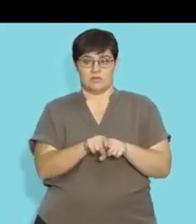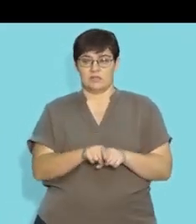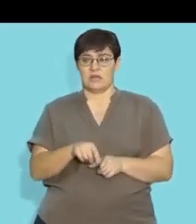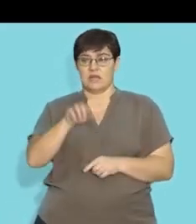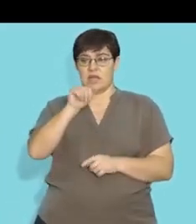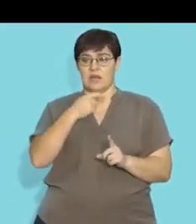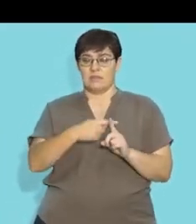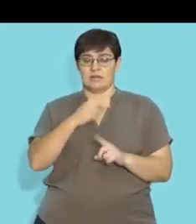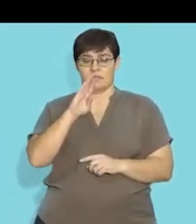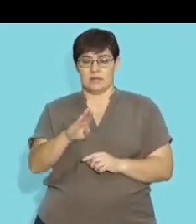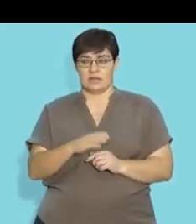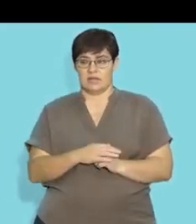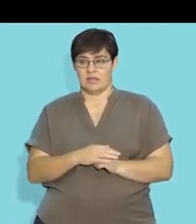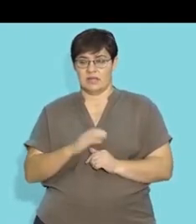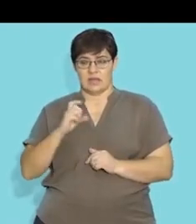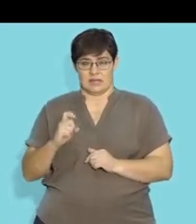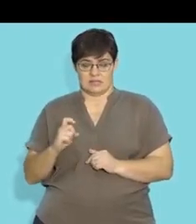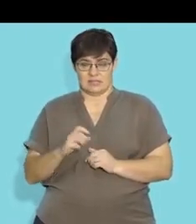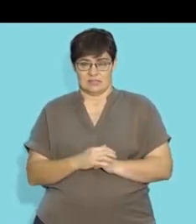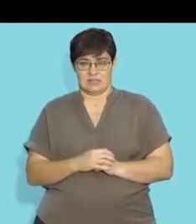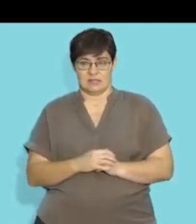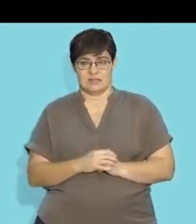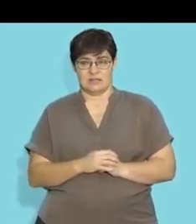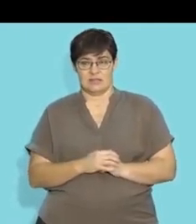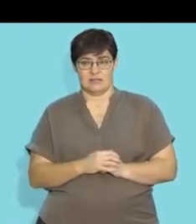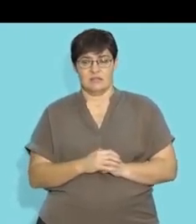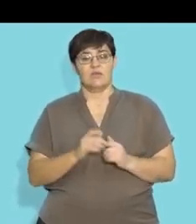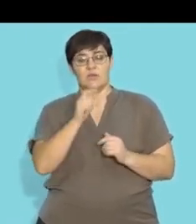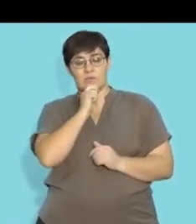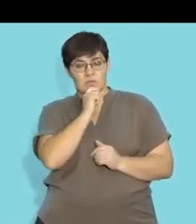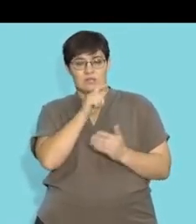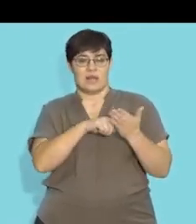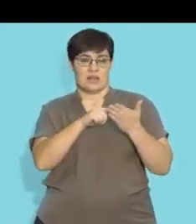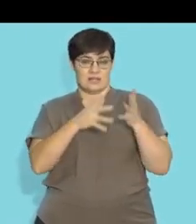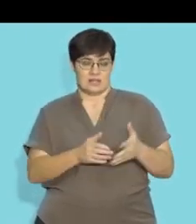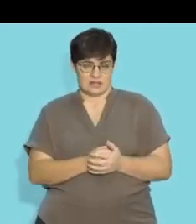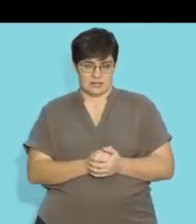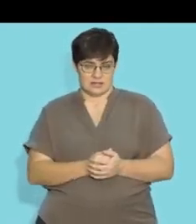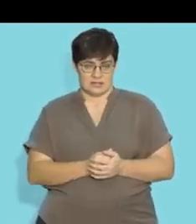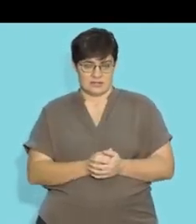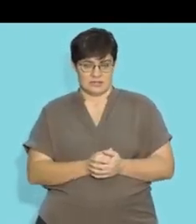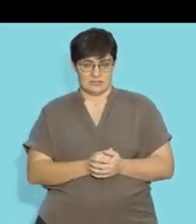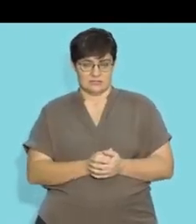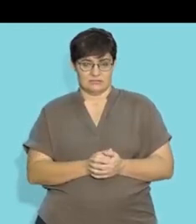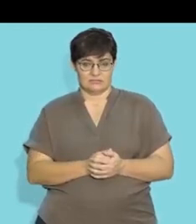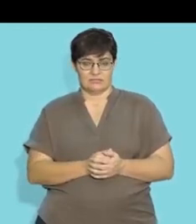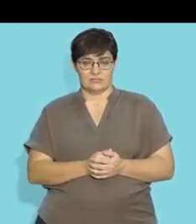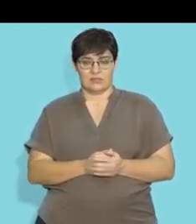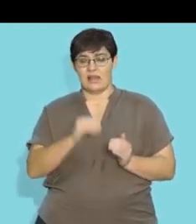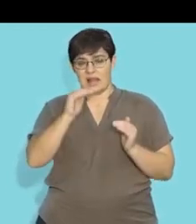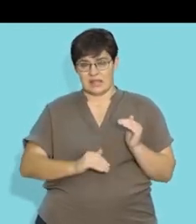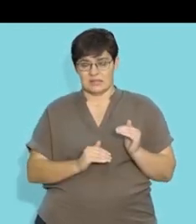b x, which you can do using our calculator. Are we together? That's the least square regression.